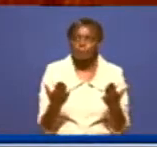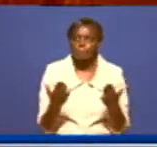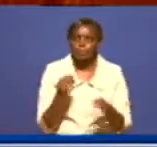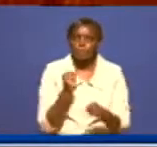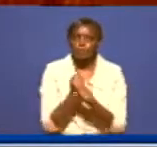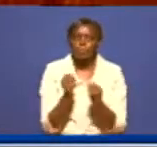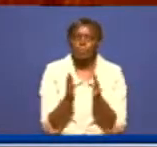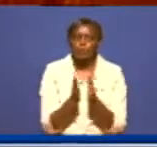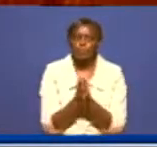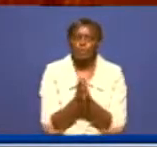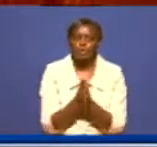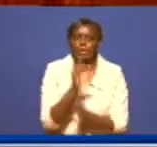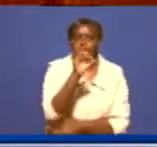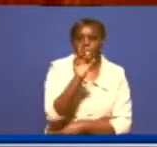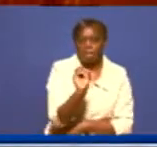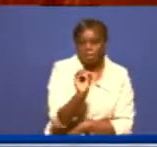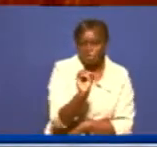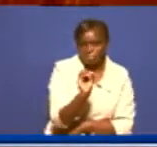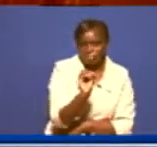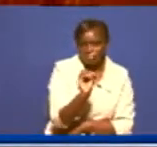with Section 30.